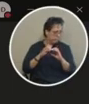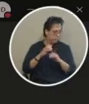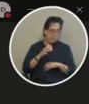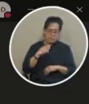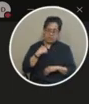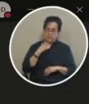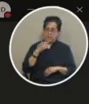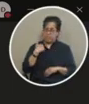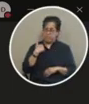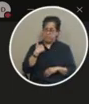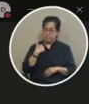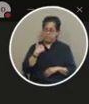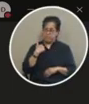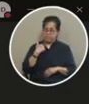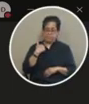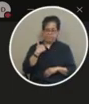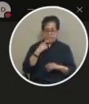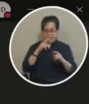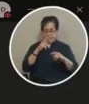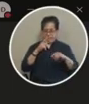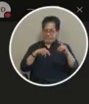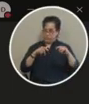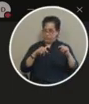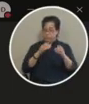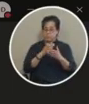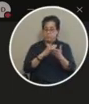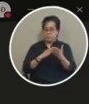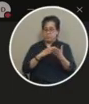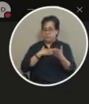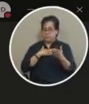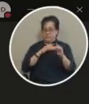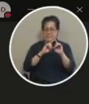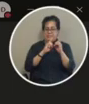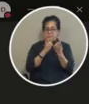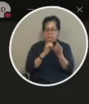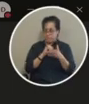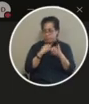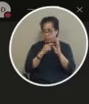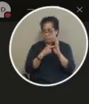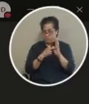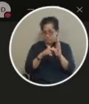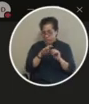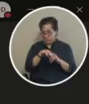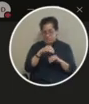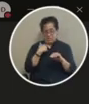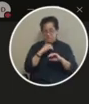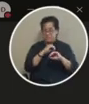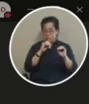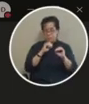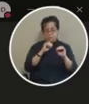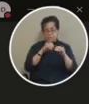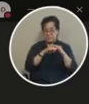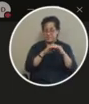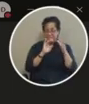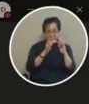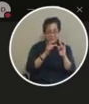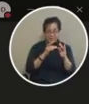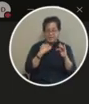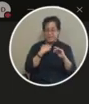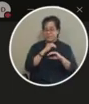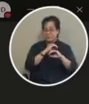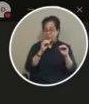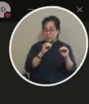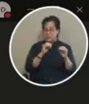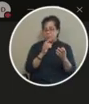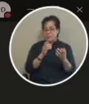I do have various parts of my district that I represent that have no access to internet and do not have any